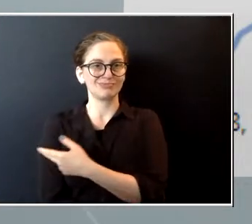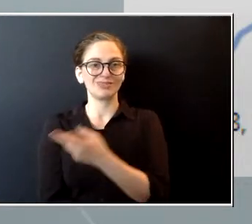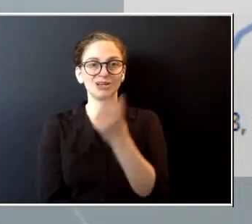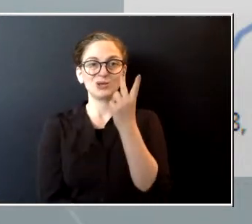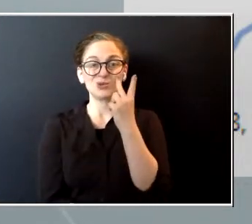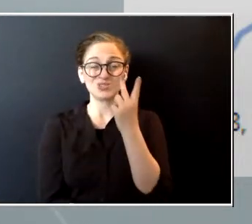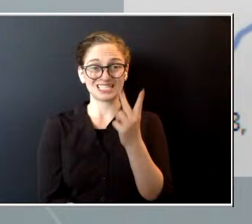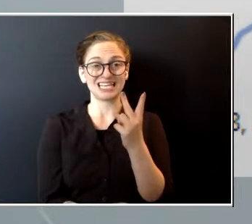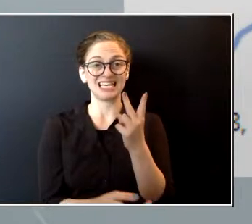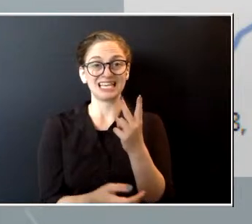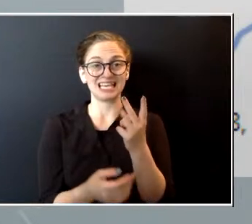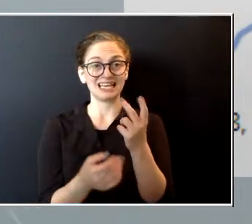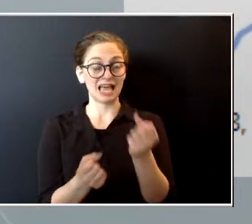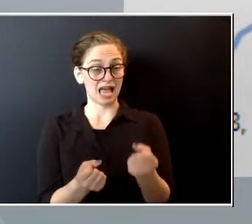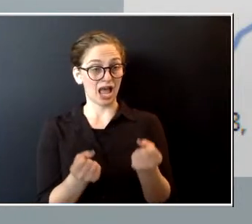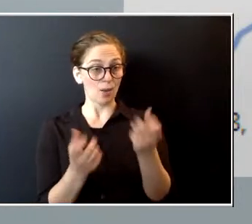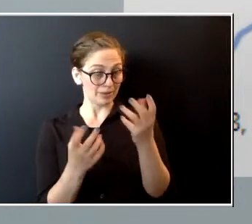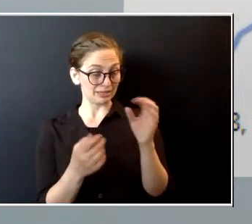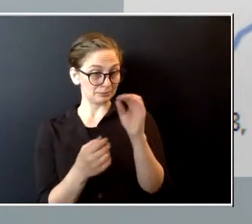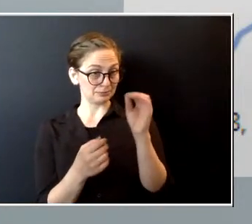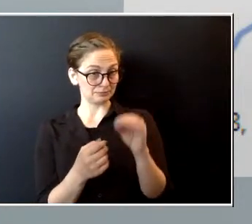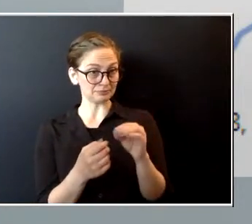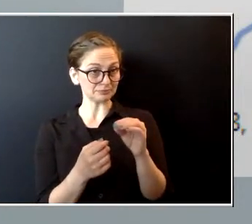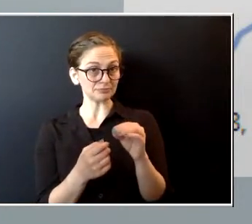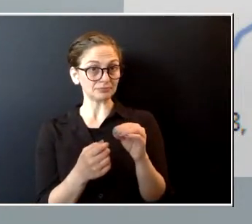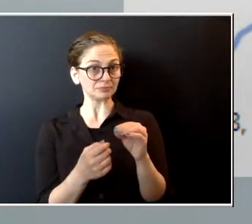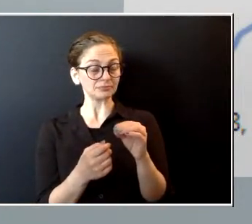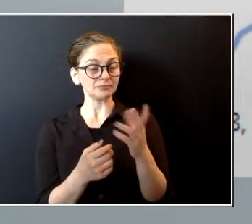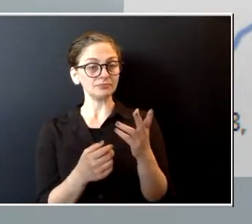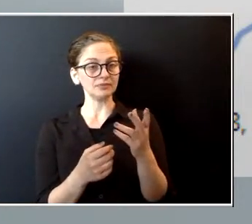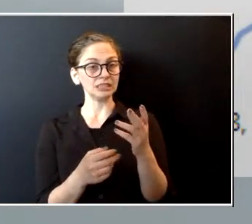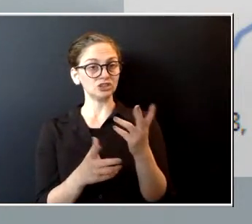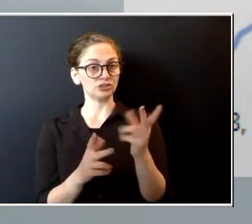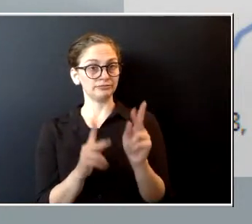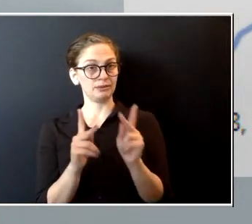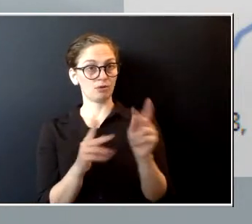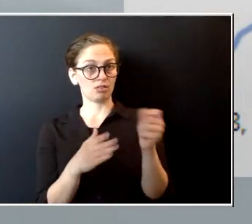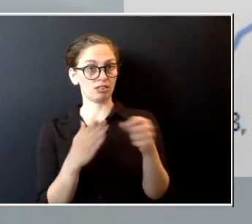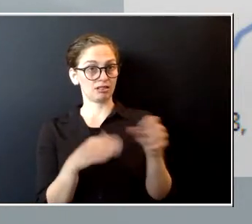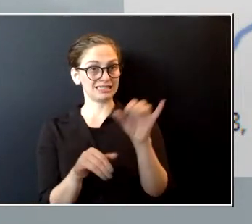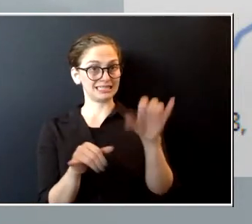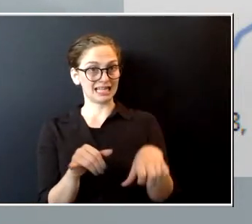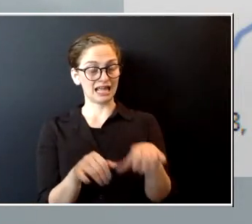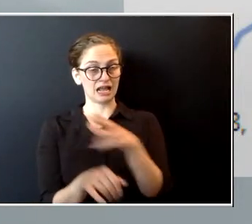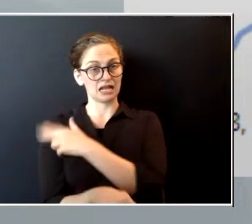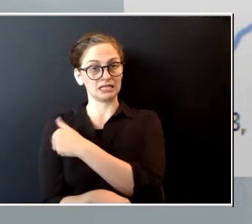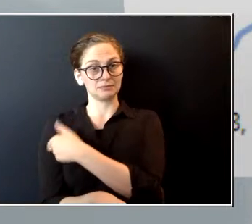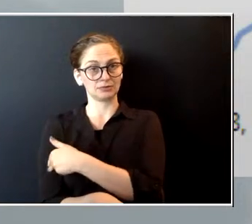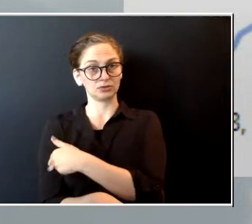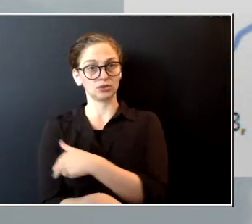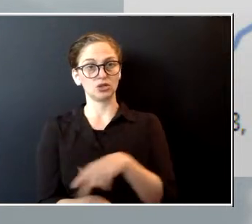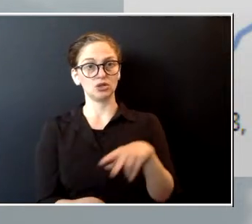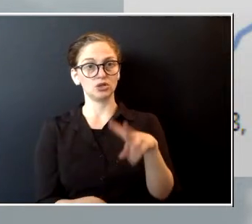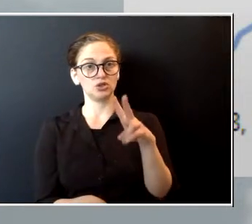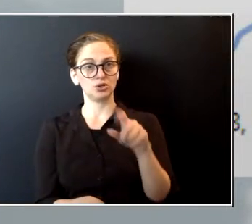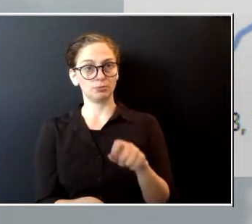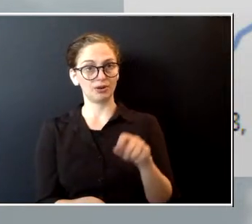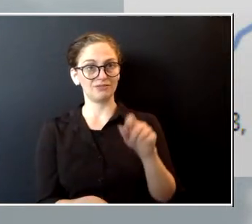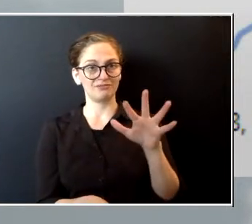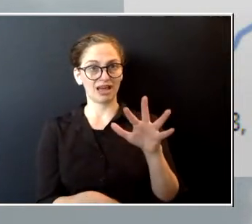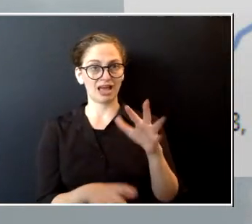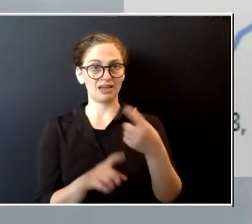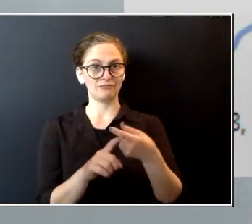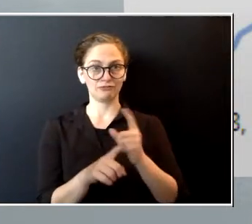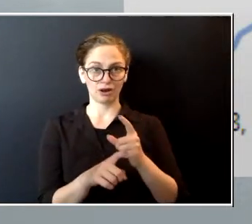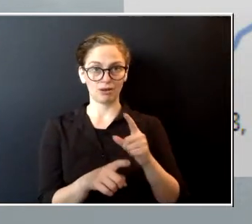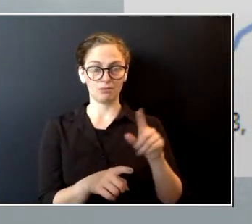is 2.5. I think this is different than approximately 6 or 7 months ago when we had a recent peak